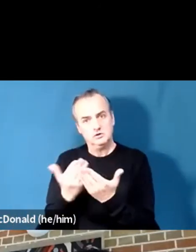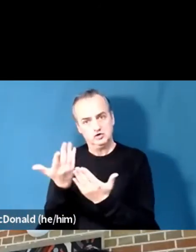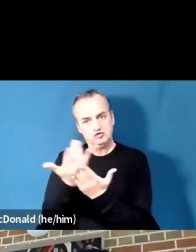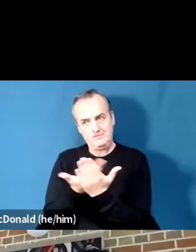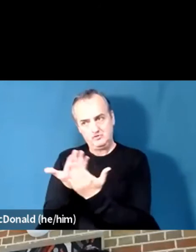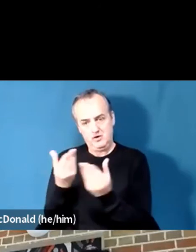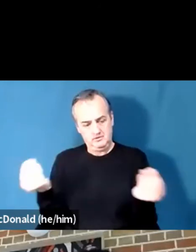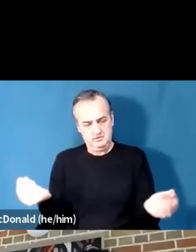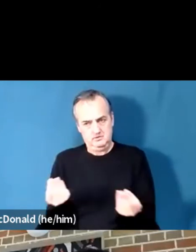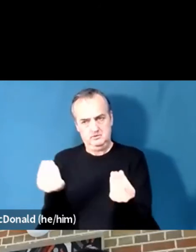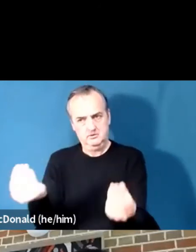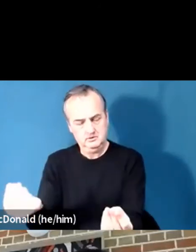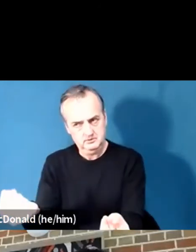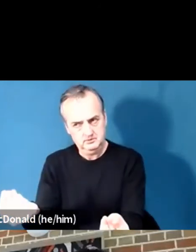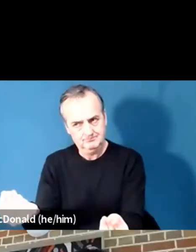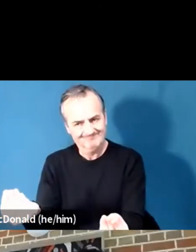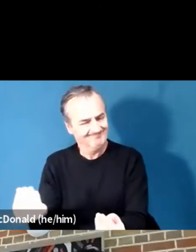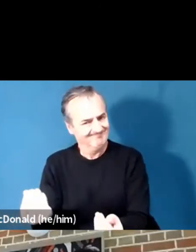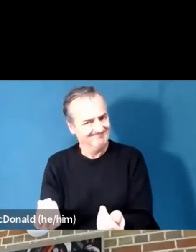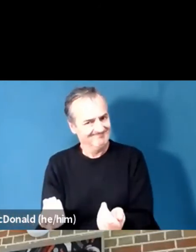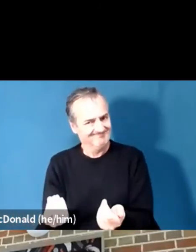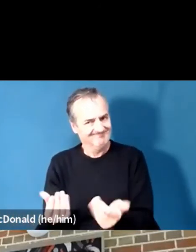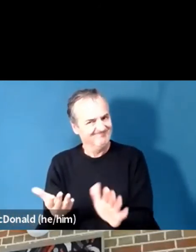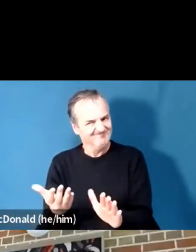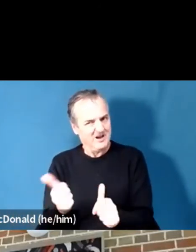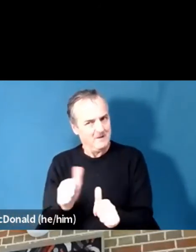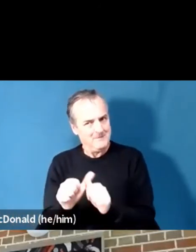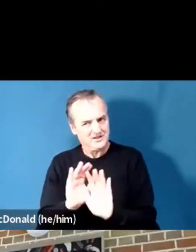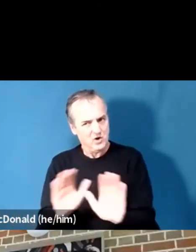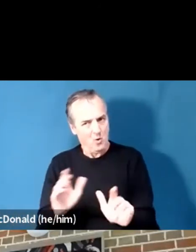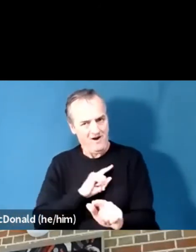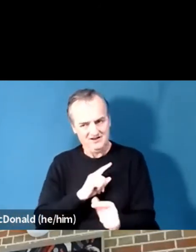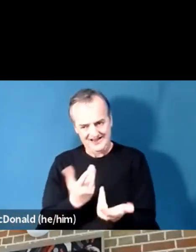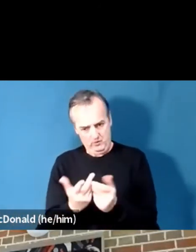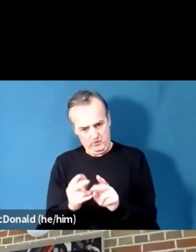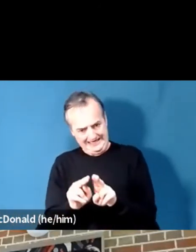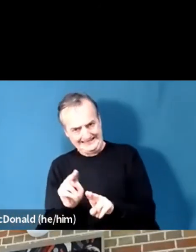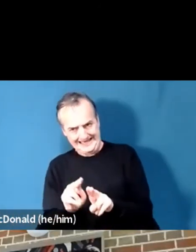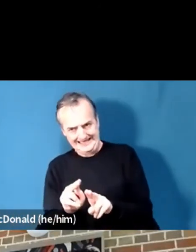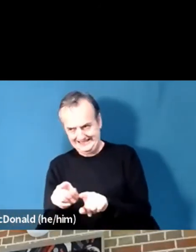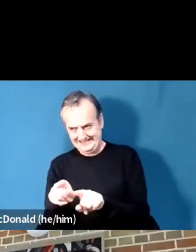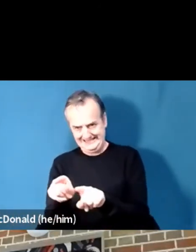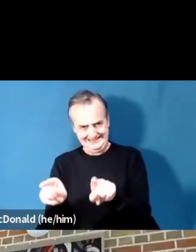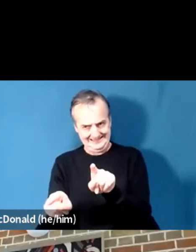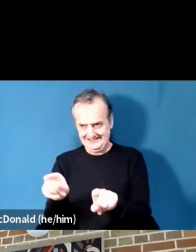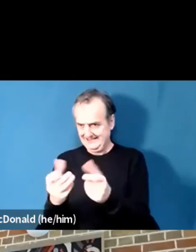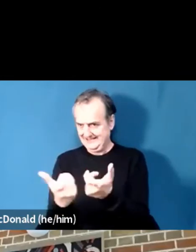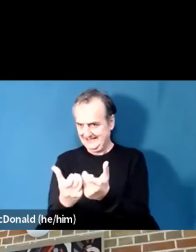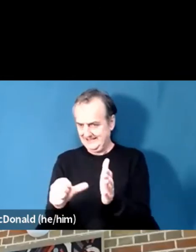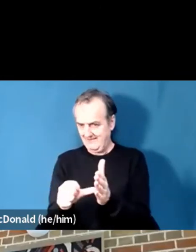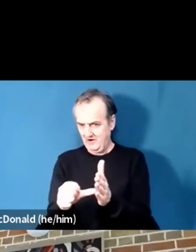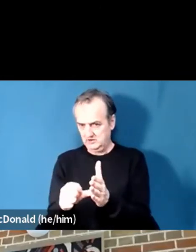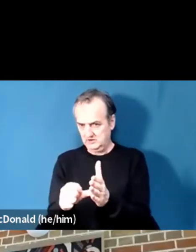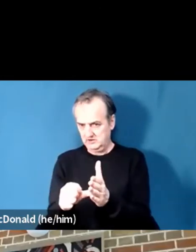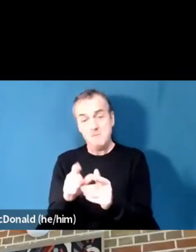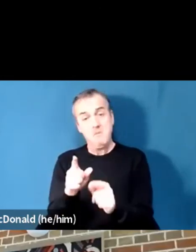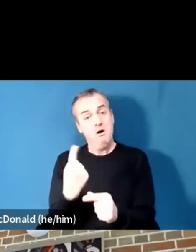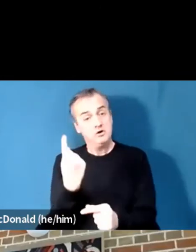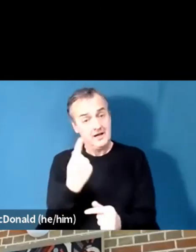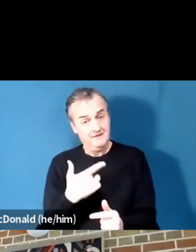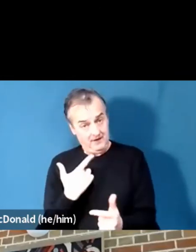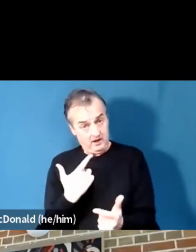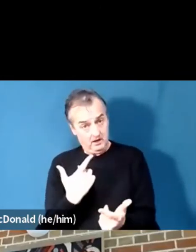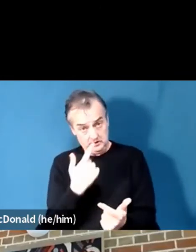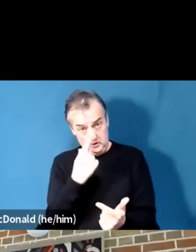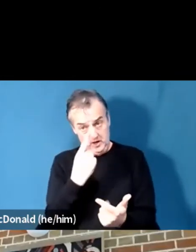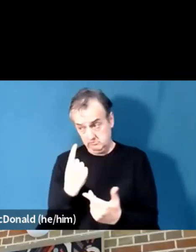to judge the two individual voices separately on a combined piece of writing. But yes, if you feel like